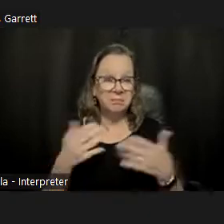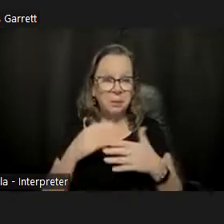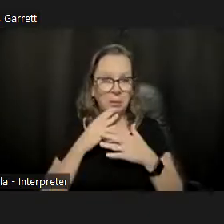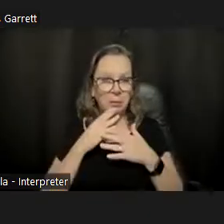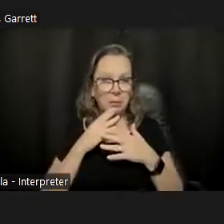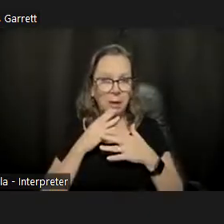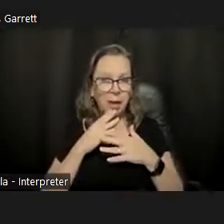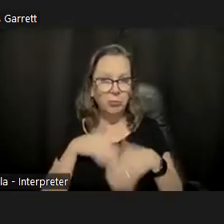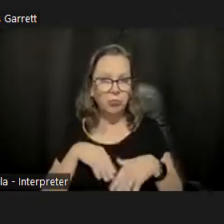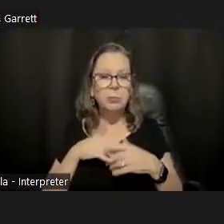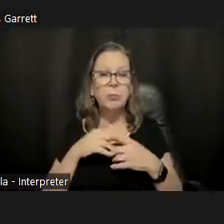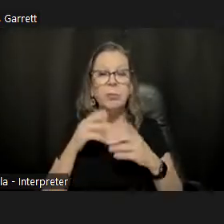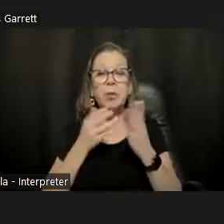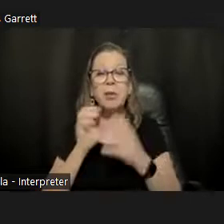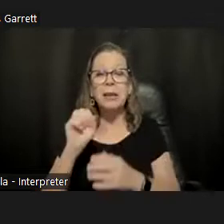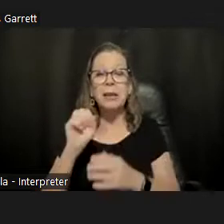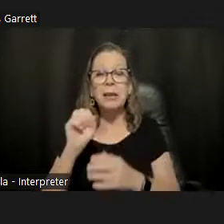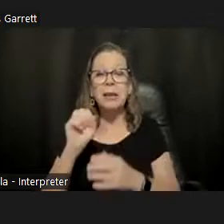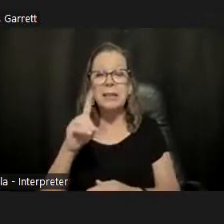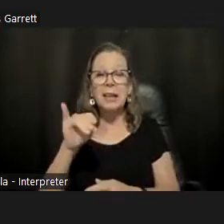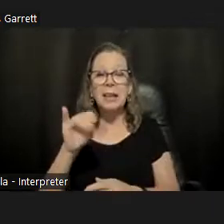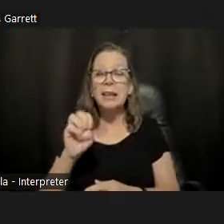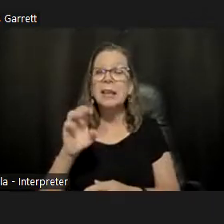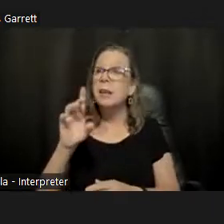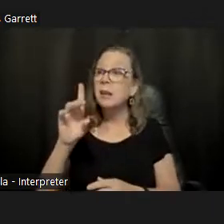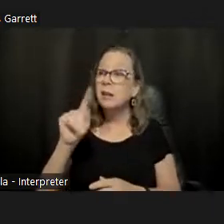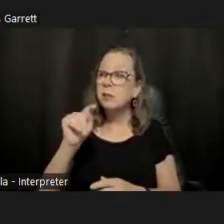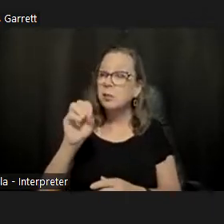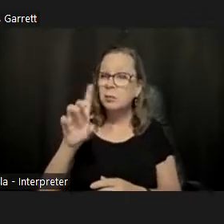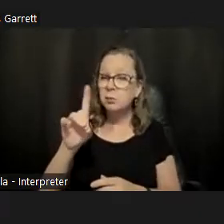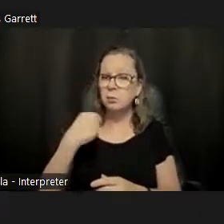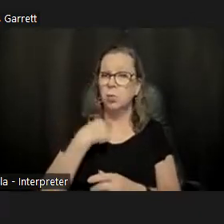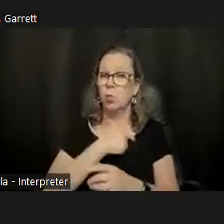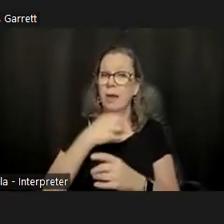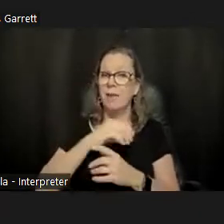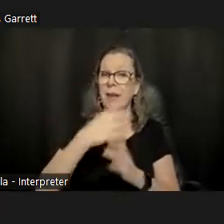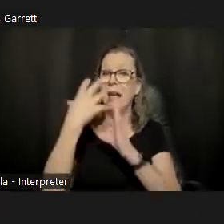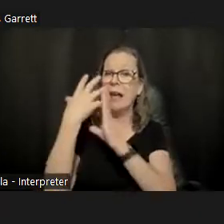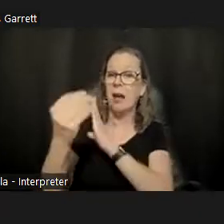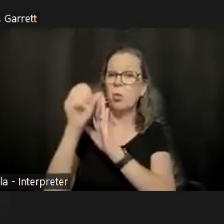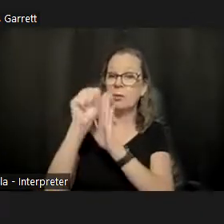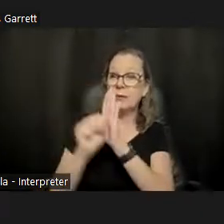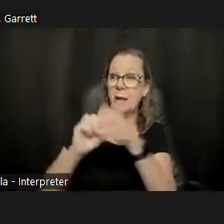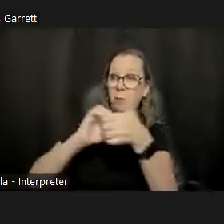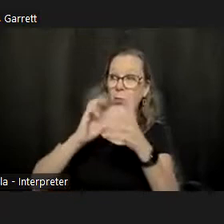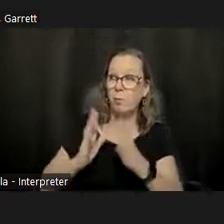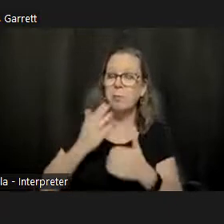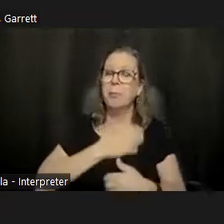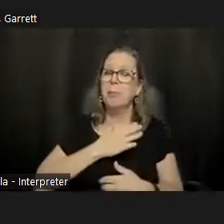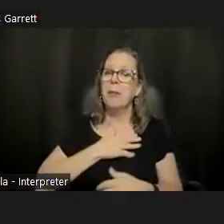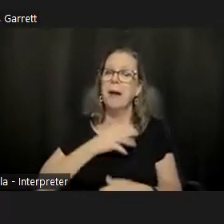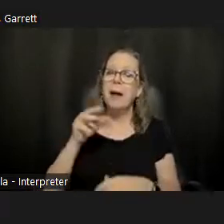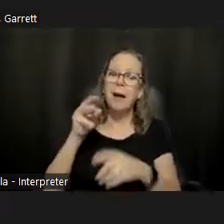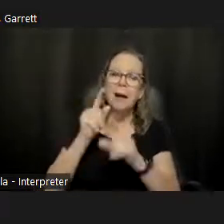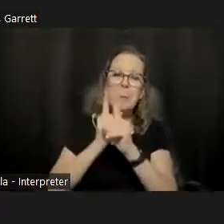Right, this is Sadie. Hey, Todd, we have an out-of-state partner who I is my mentor. I learned so